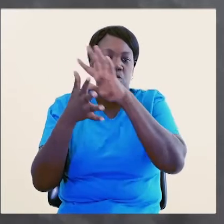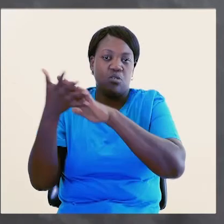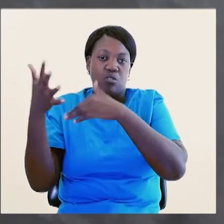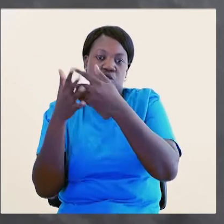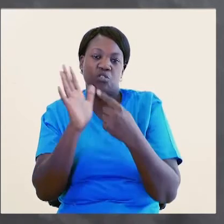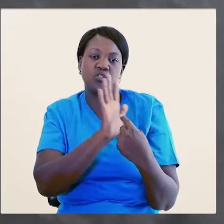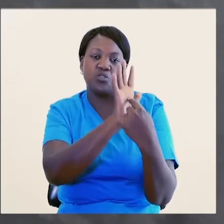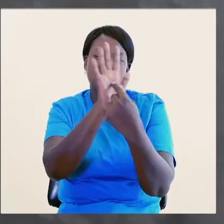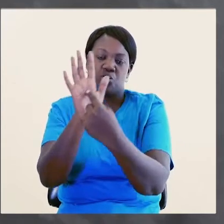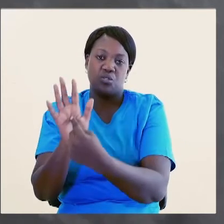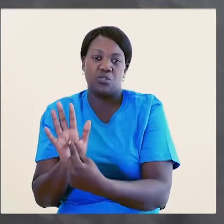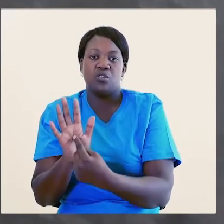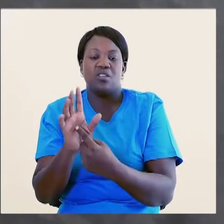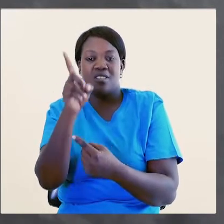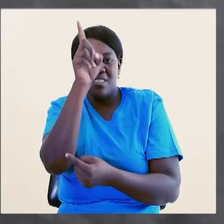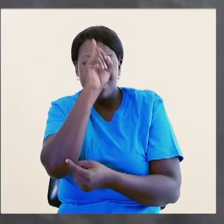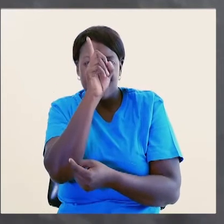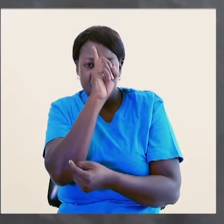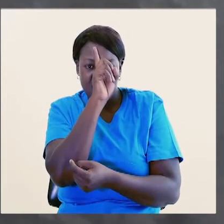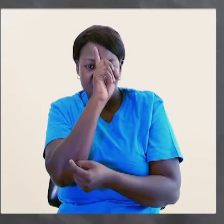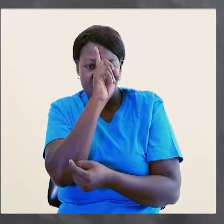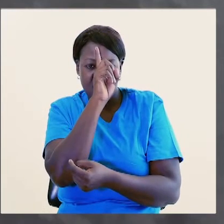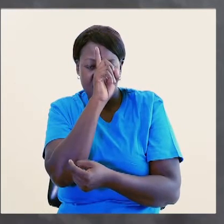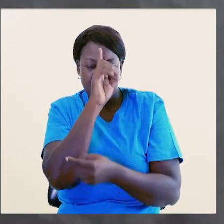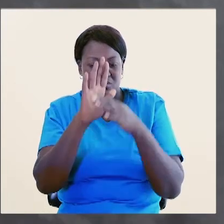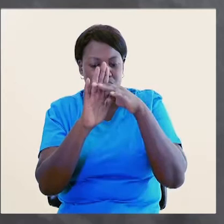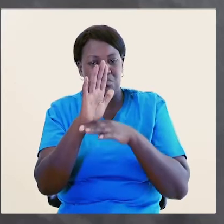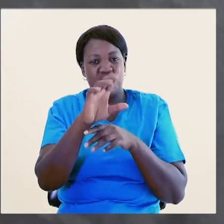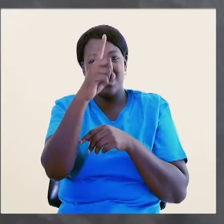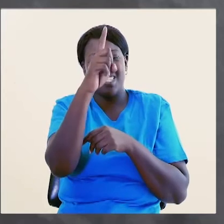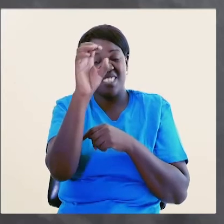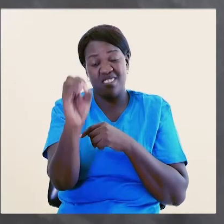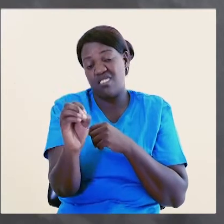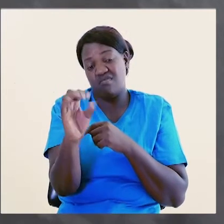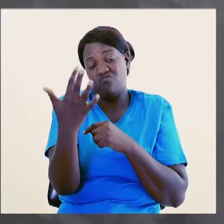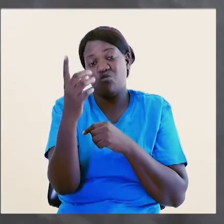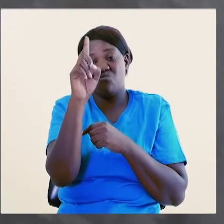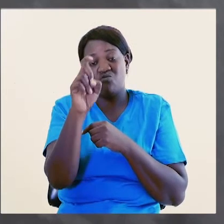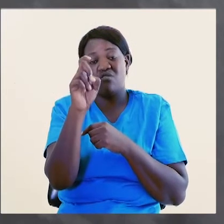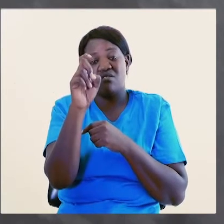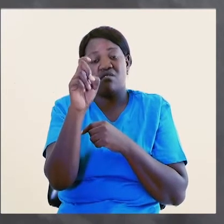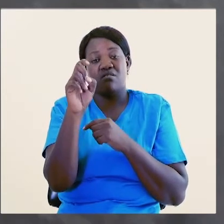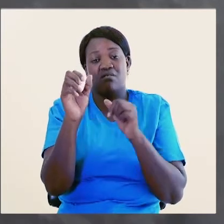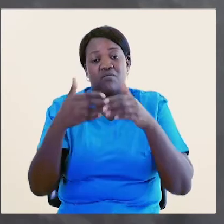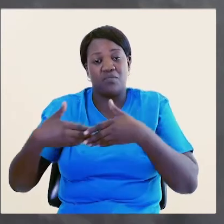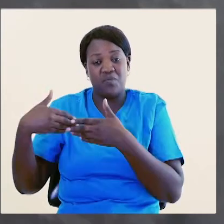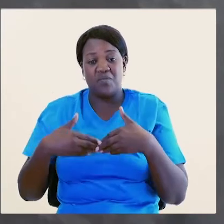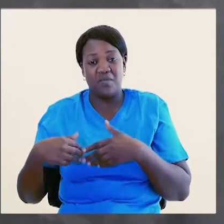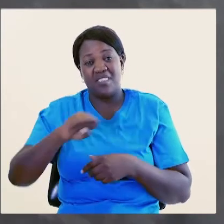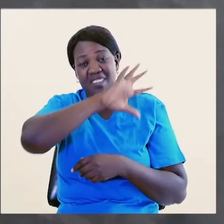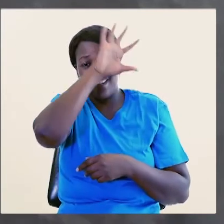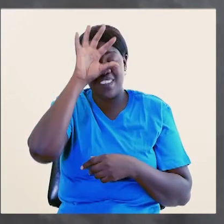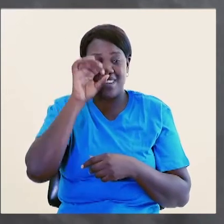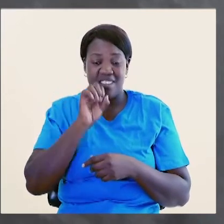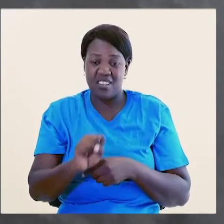infant mortality rate in Germany is less than 10 per 1,000 babies, while in the African countries,